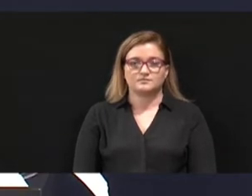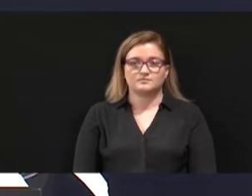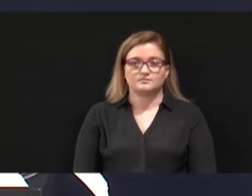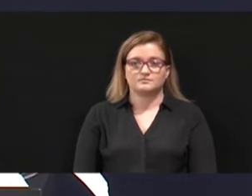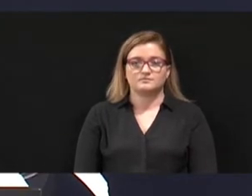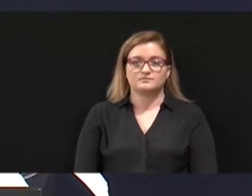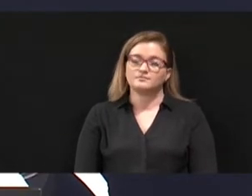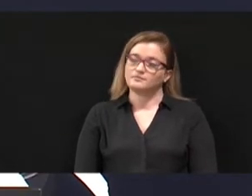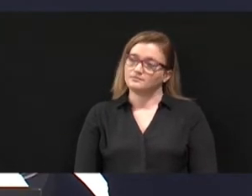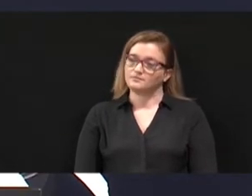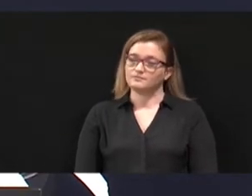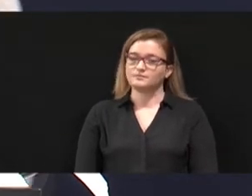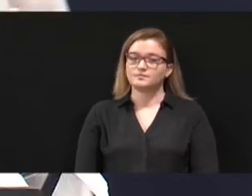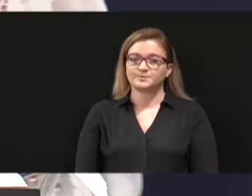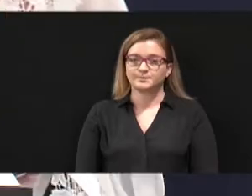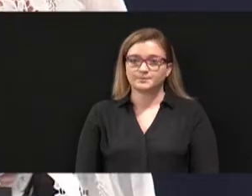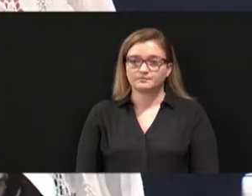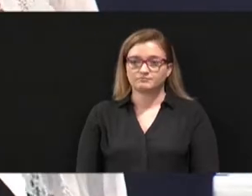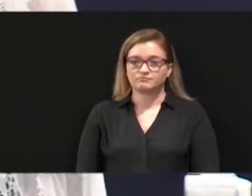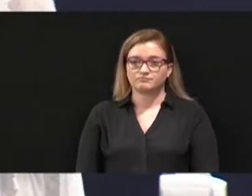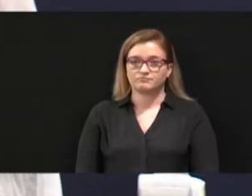Thank you.